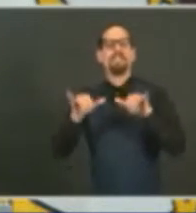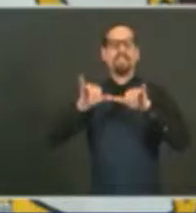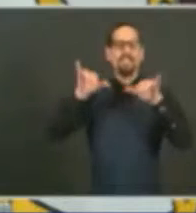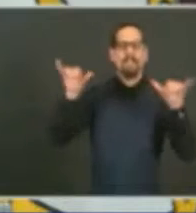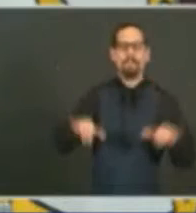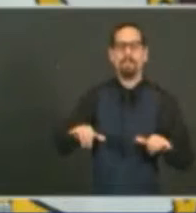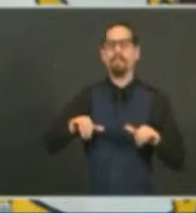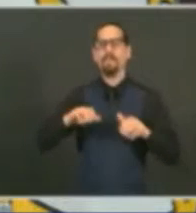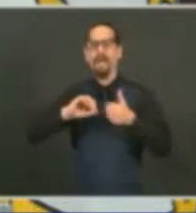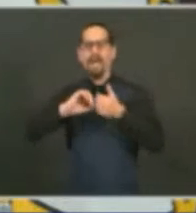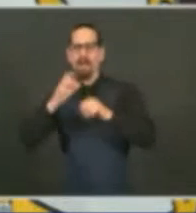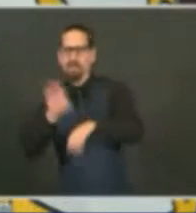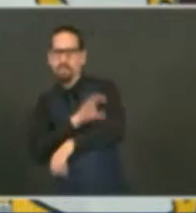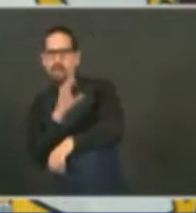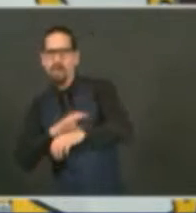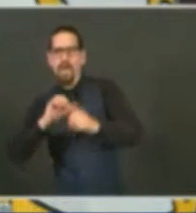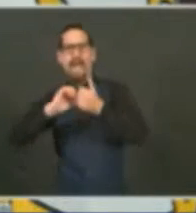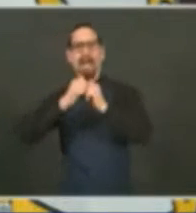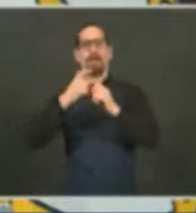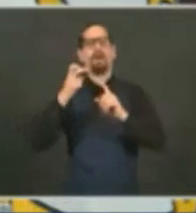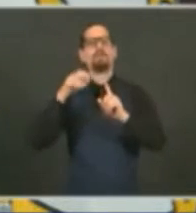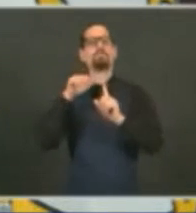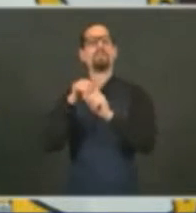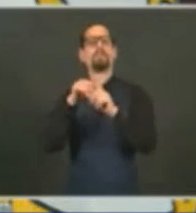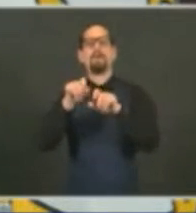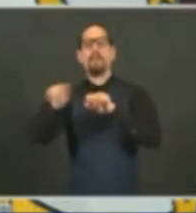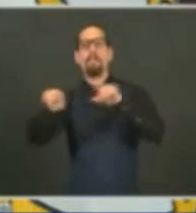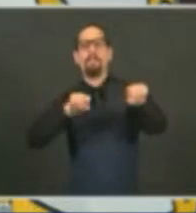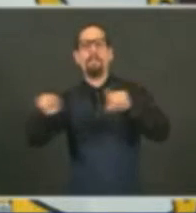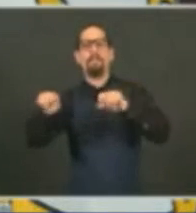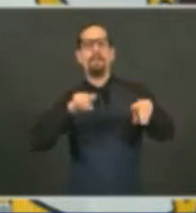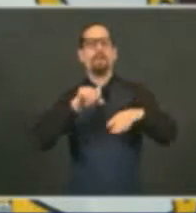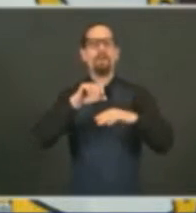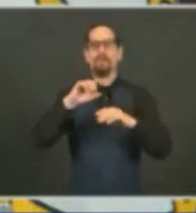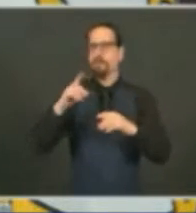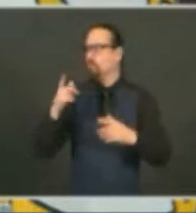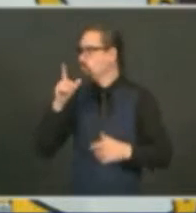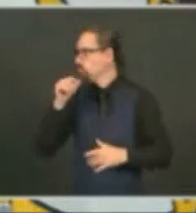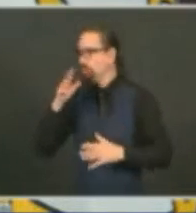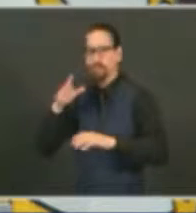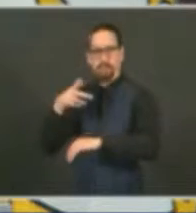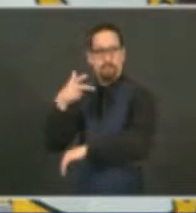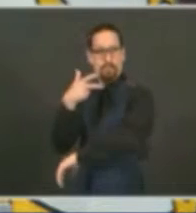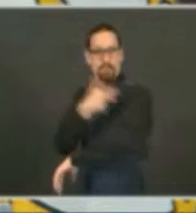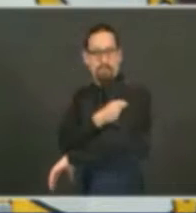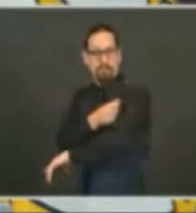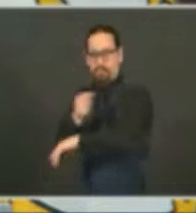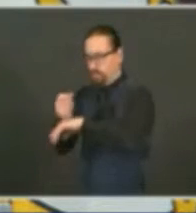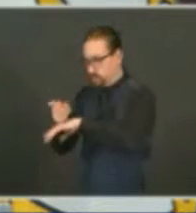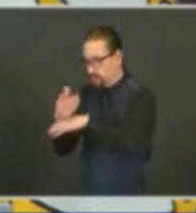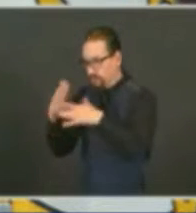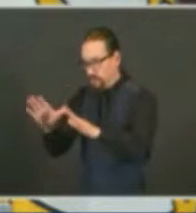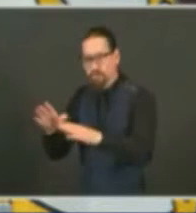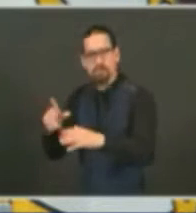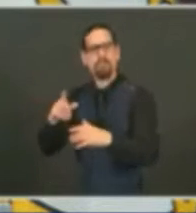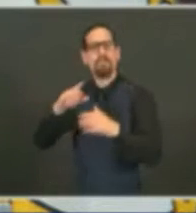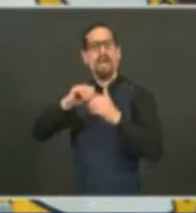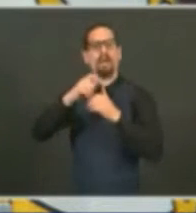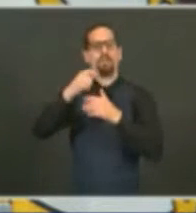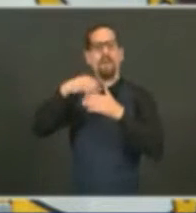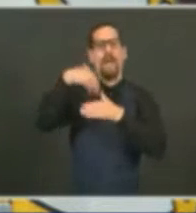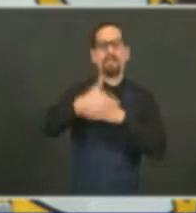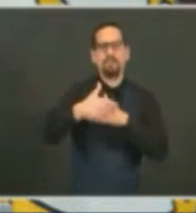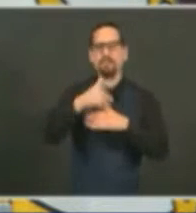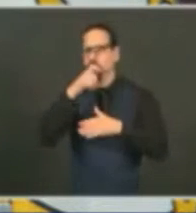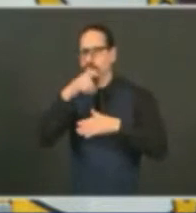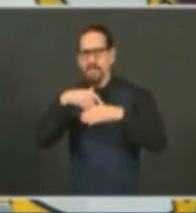reminder systems to make sure people come back to get their second booster shot. And our data team is already